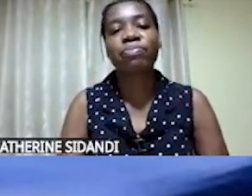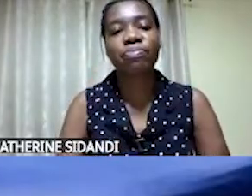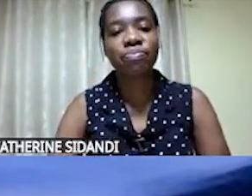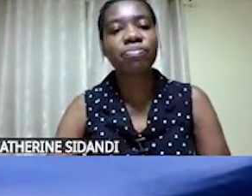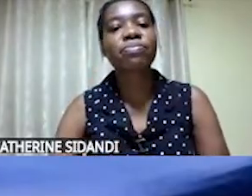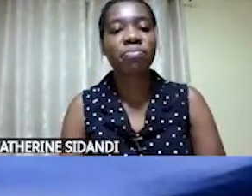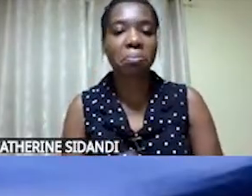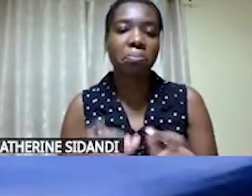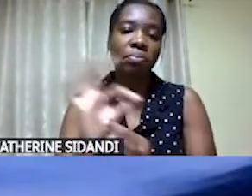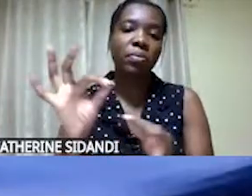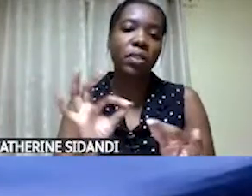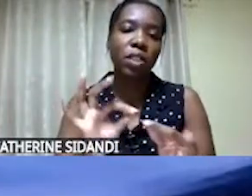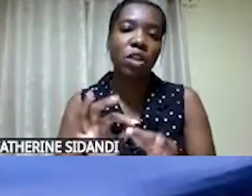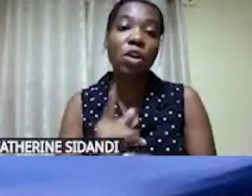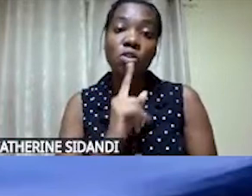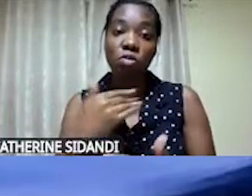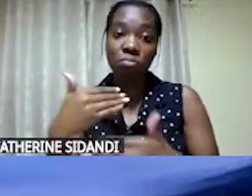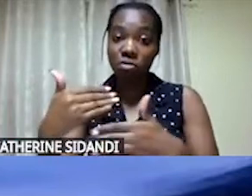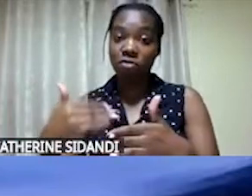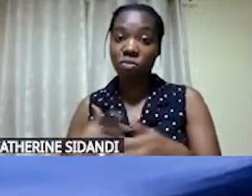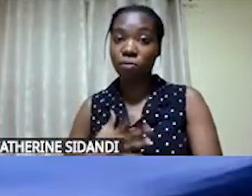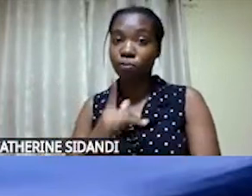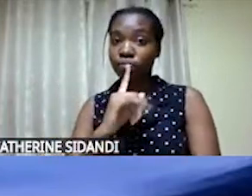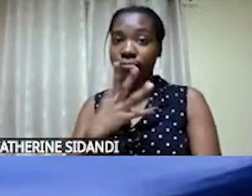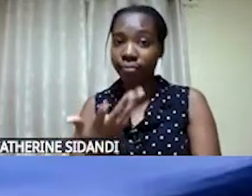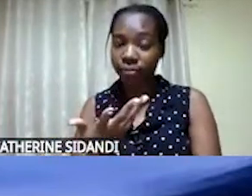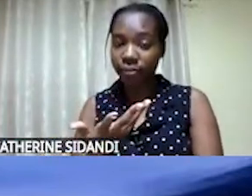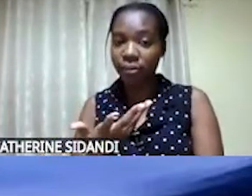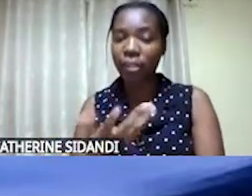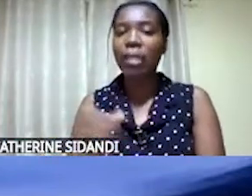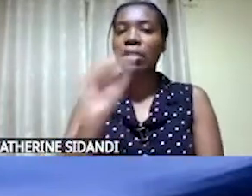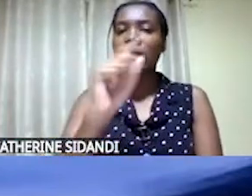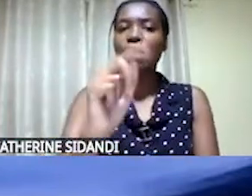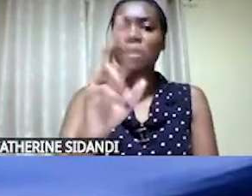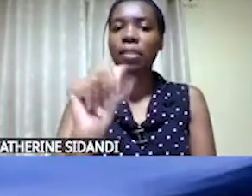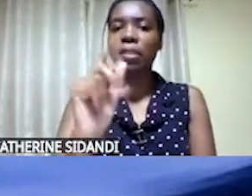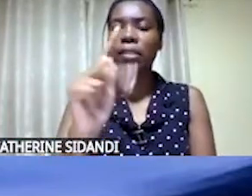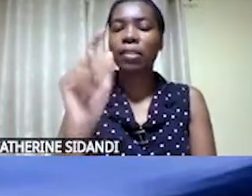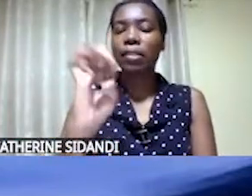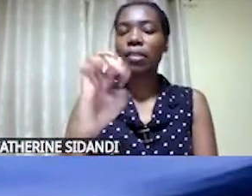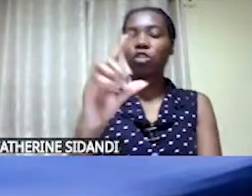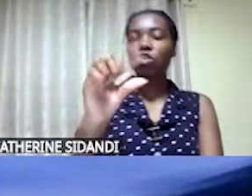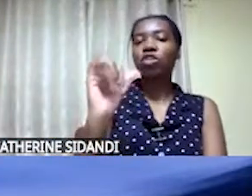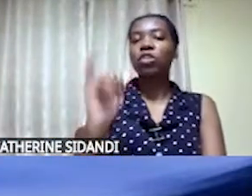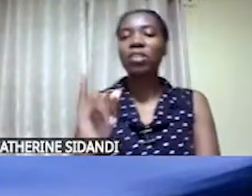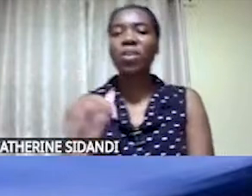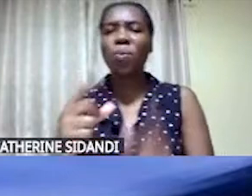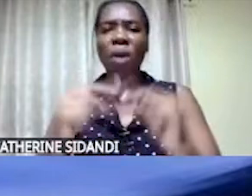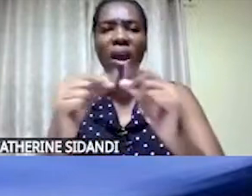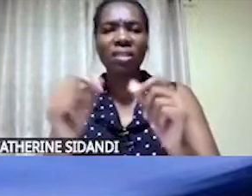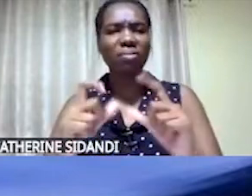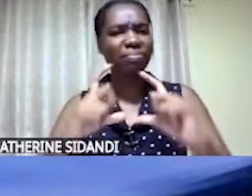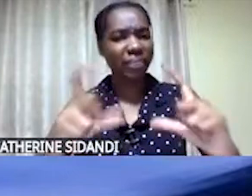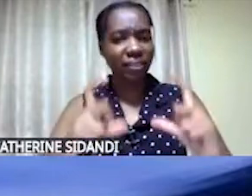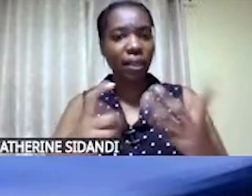Perfect. So as I was saying, strategy is quite a big word. It's thrown here everywhere, right? But